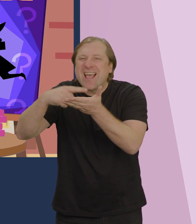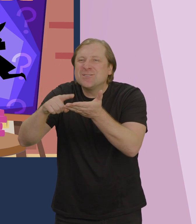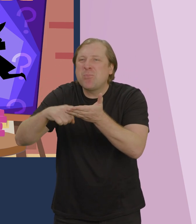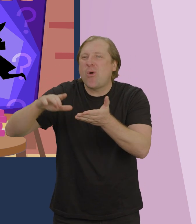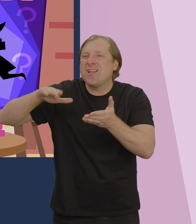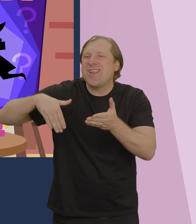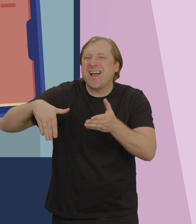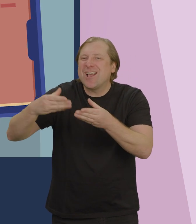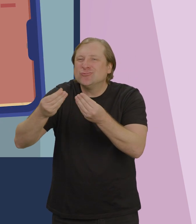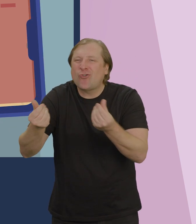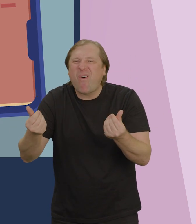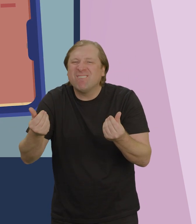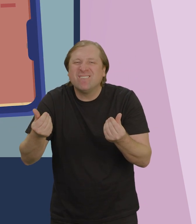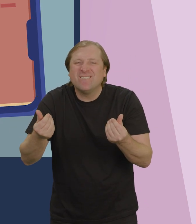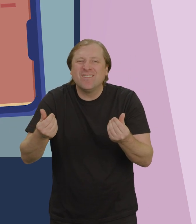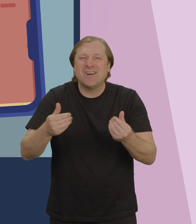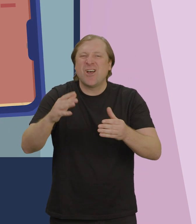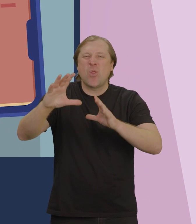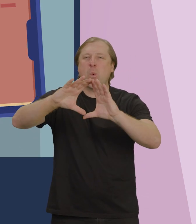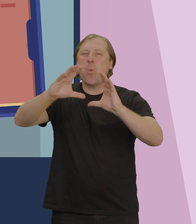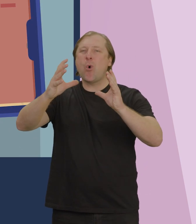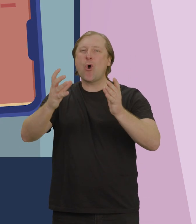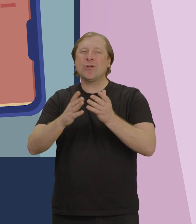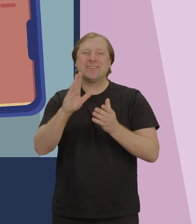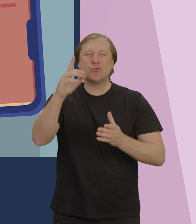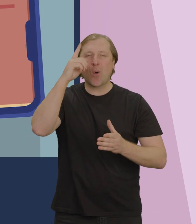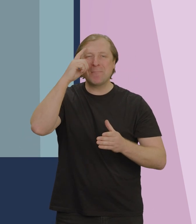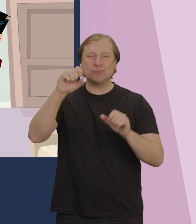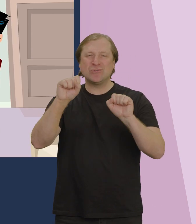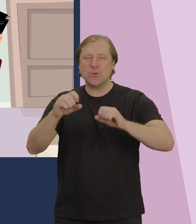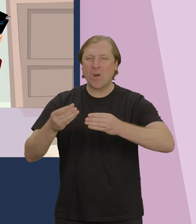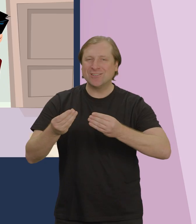cases. The world is your mystery to solve.